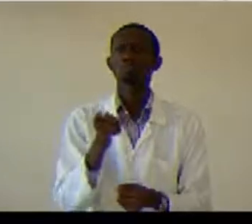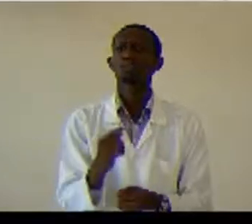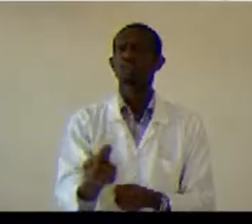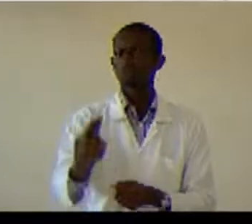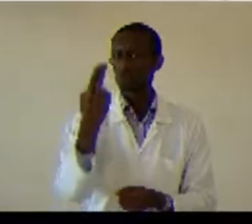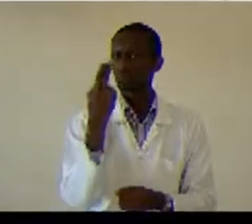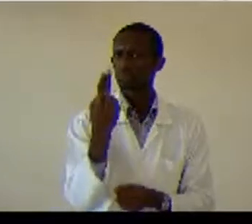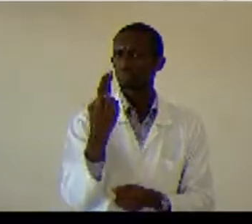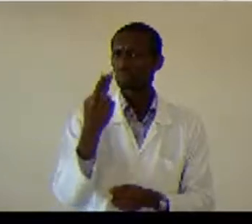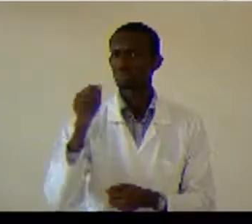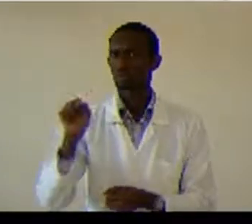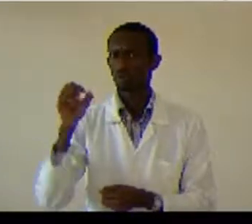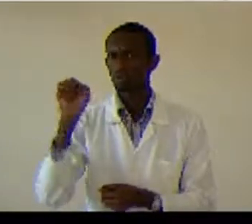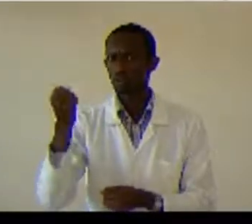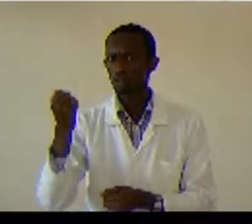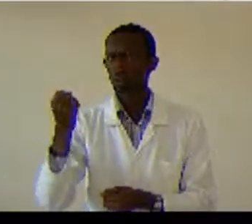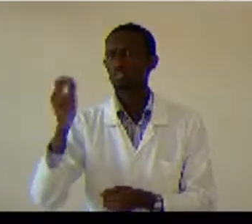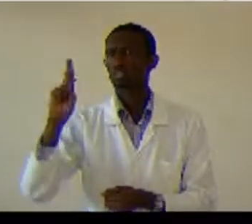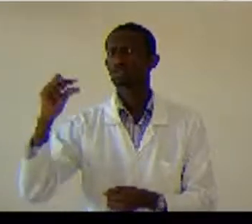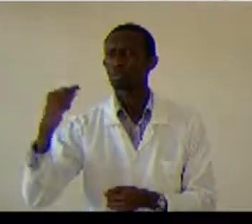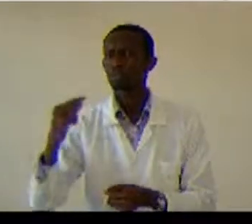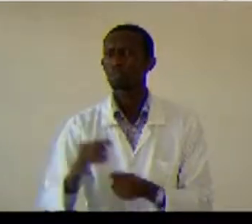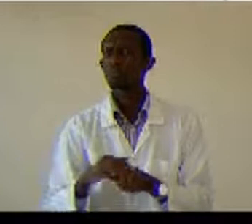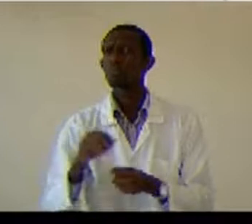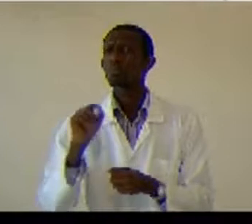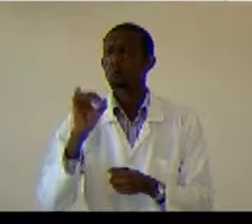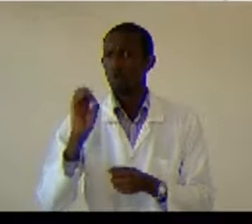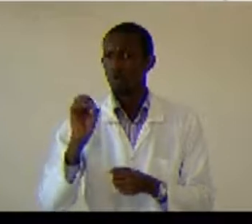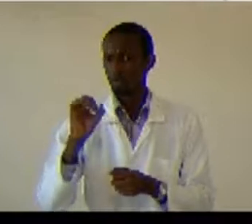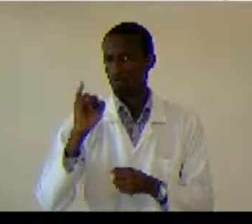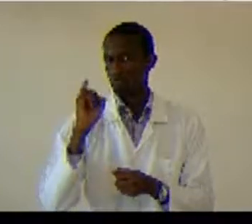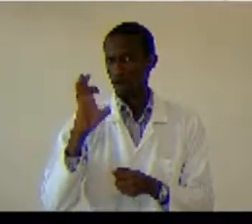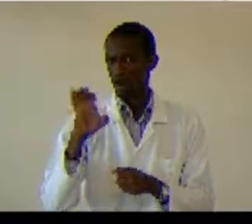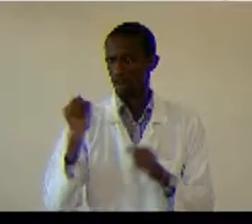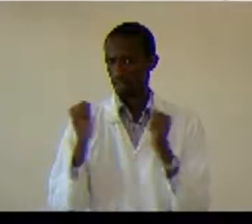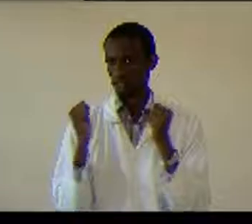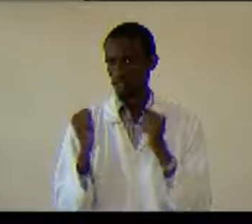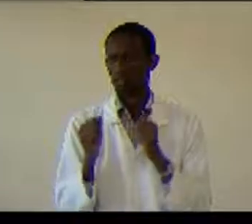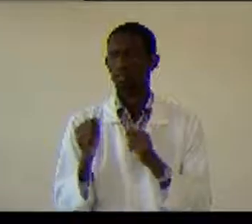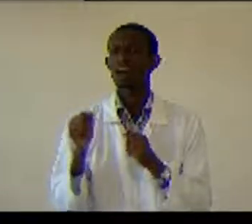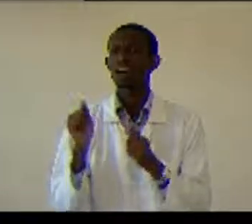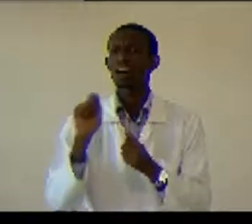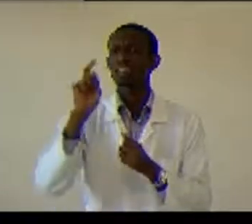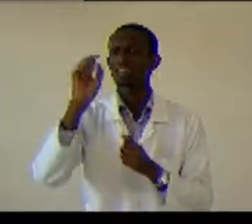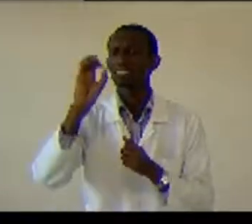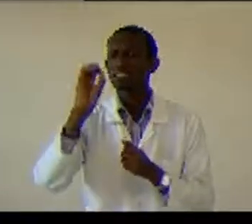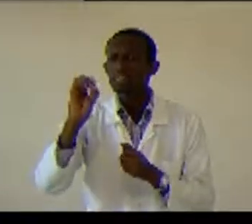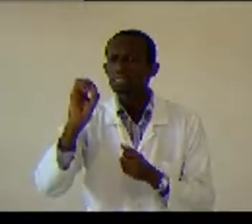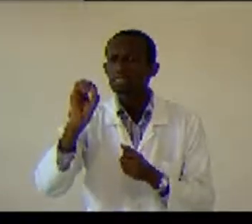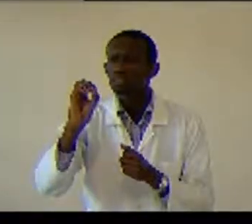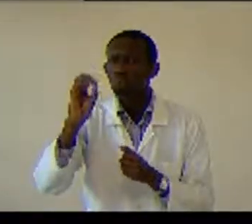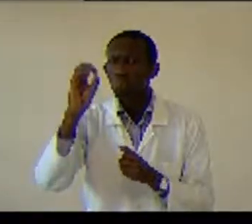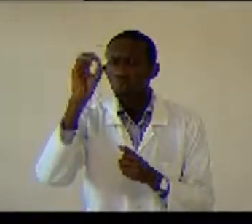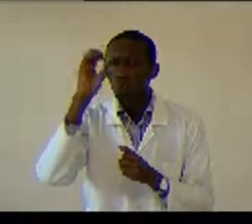2.5 kilograms of ice at what temperature? 0 degrees Celsius to water at also 0 degrees Celsius.